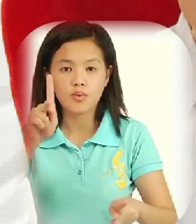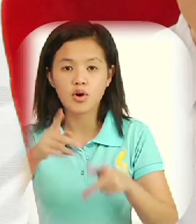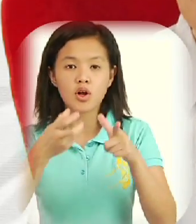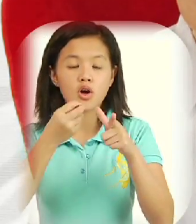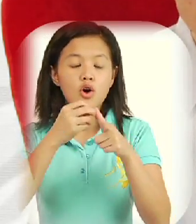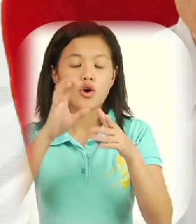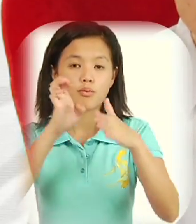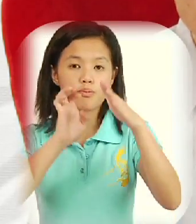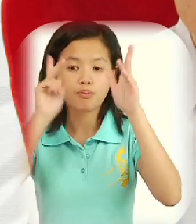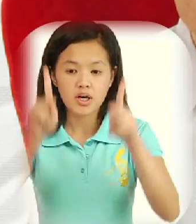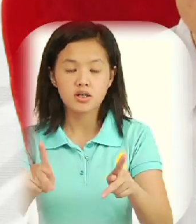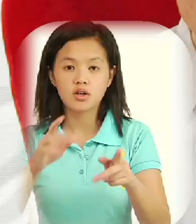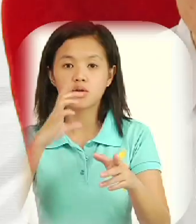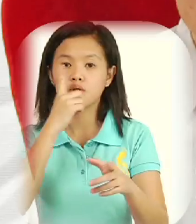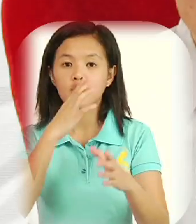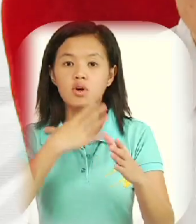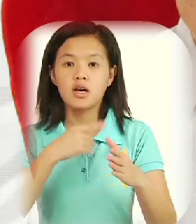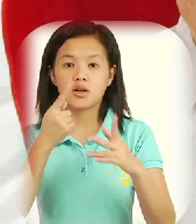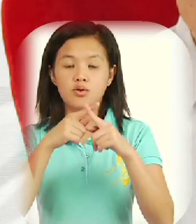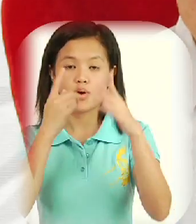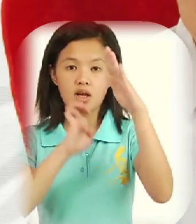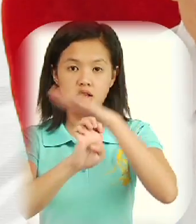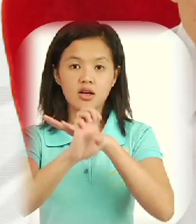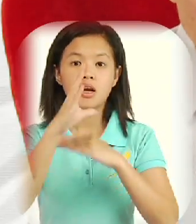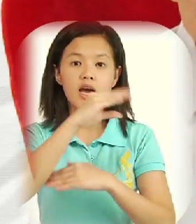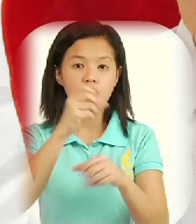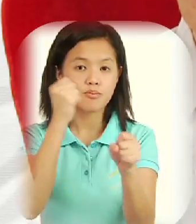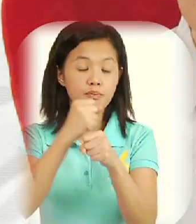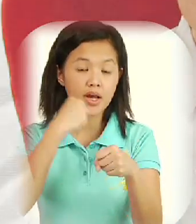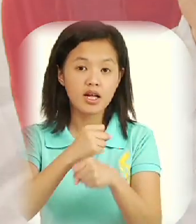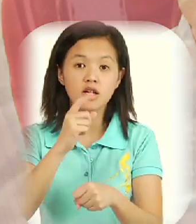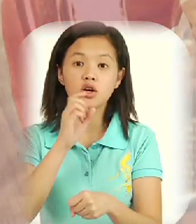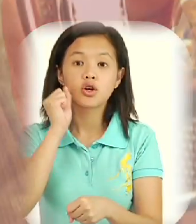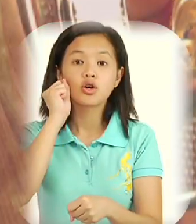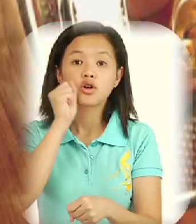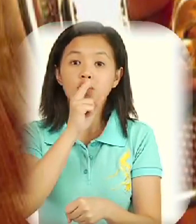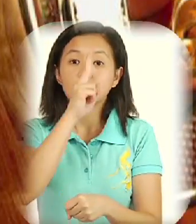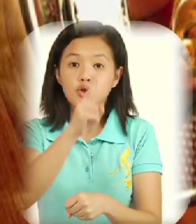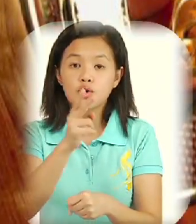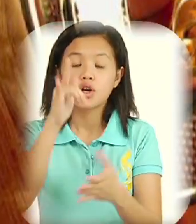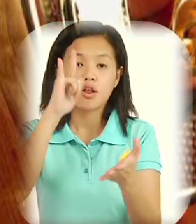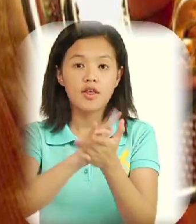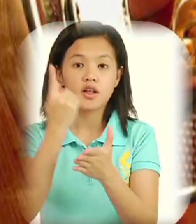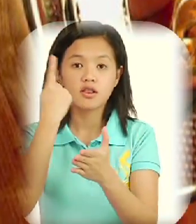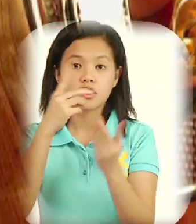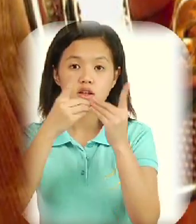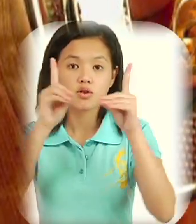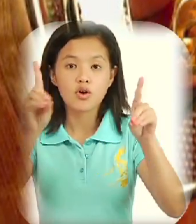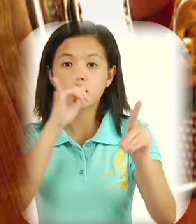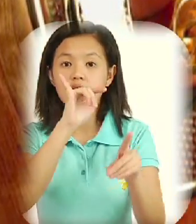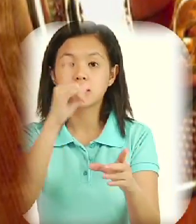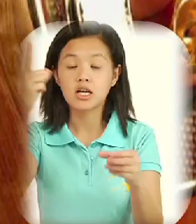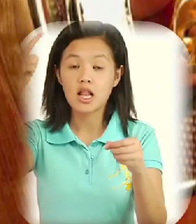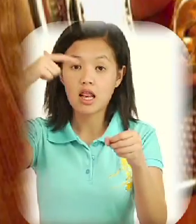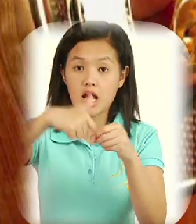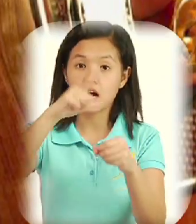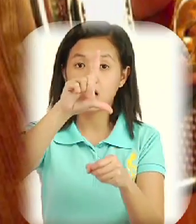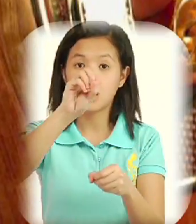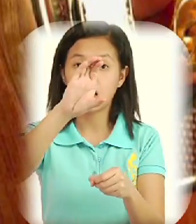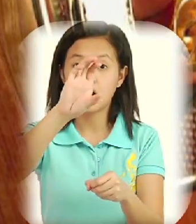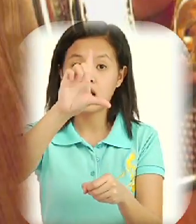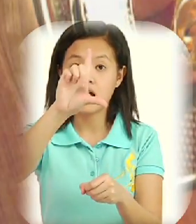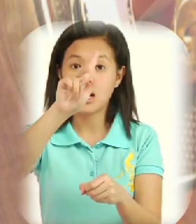person who wants to enter the vineyard. And he should make sure that the door is locked at the proper